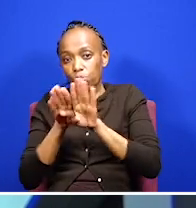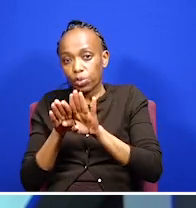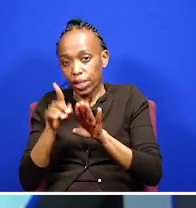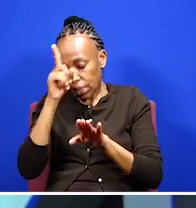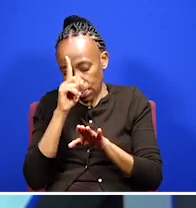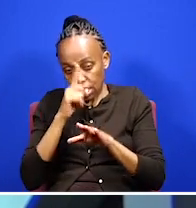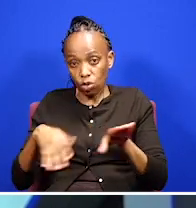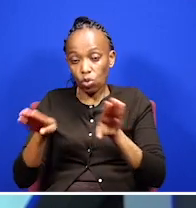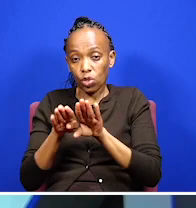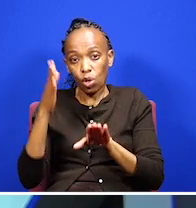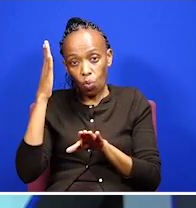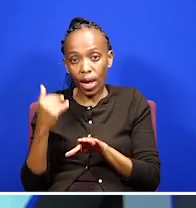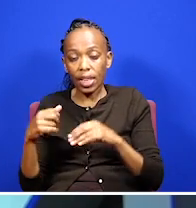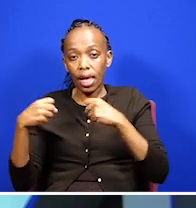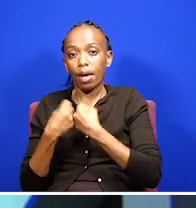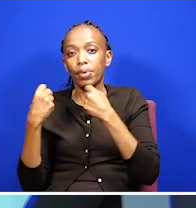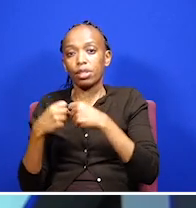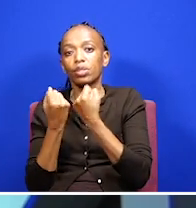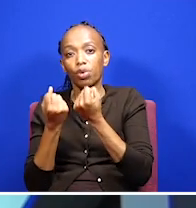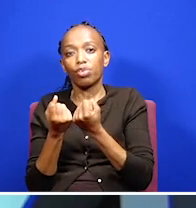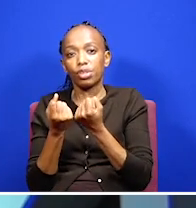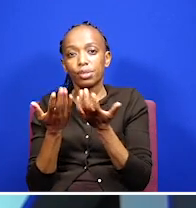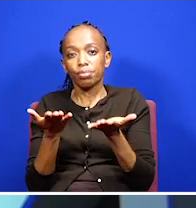very serious lockdown, because of incidences of